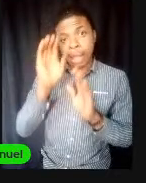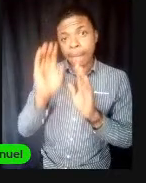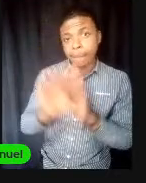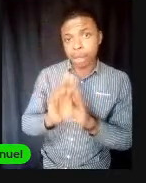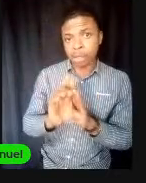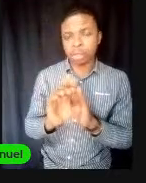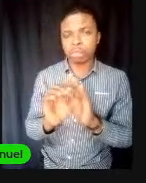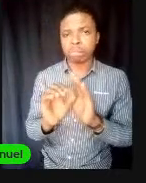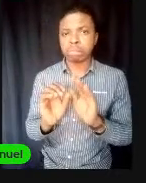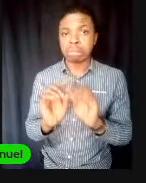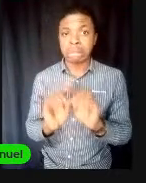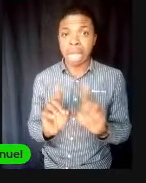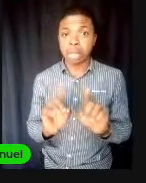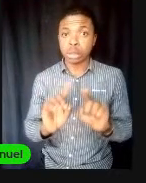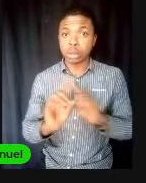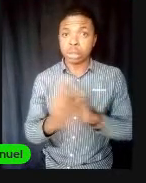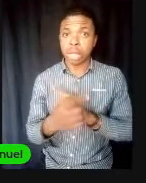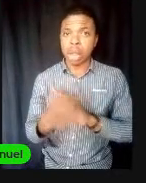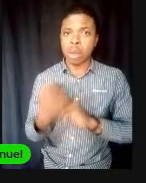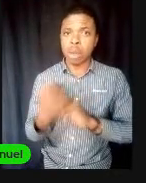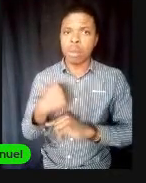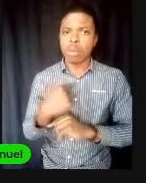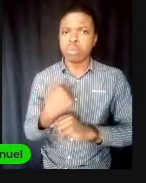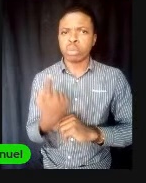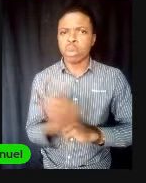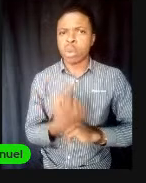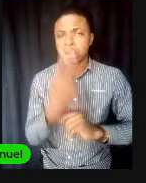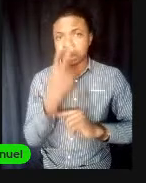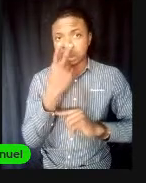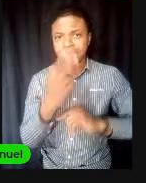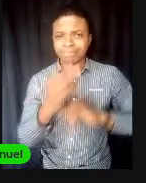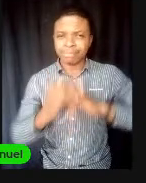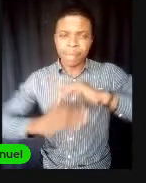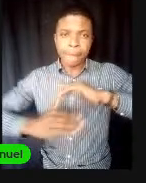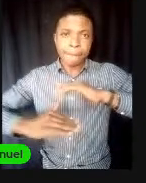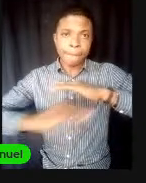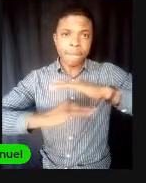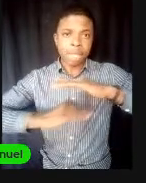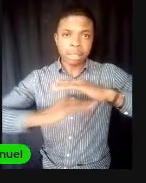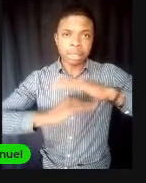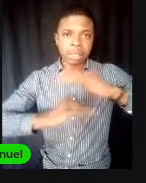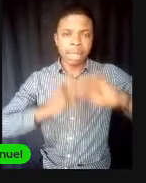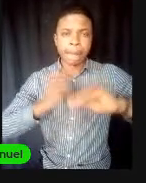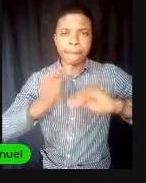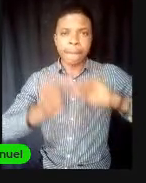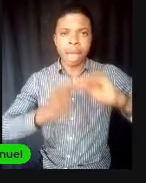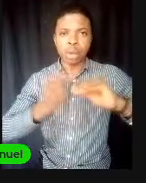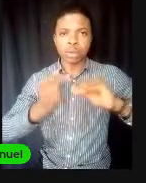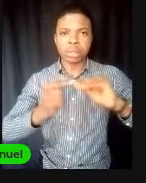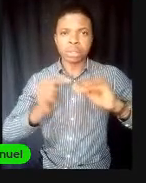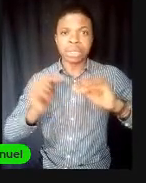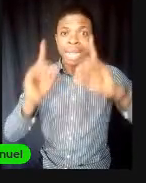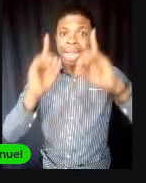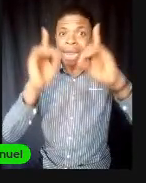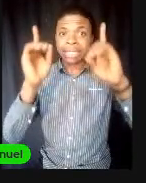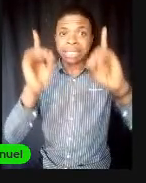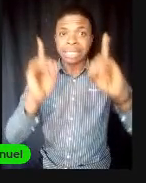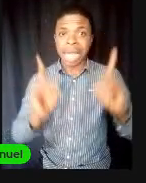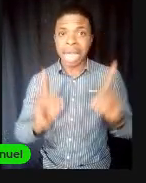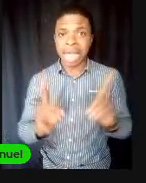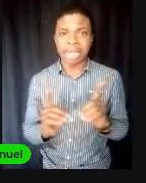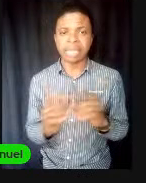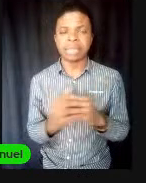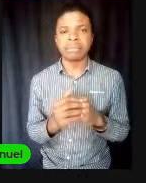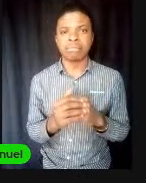from there. Okay, so that you understand that this is where we are going. We are not going to rush, we're taking it slowly. We'll build on